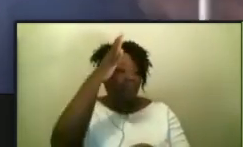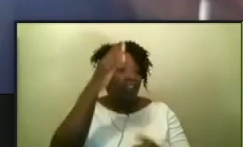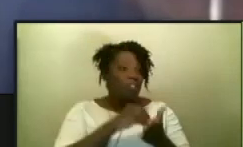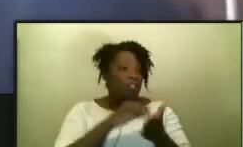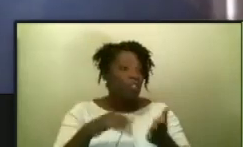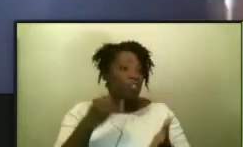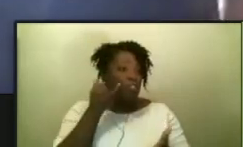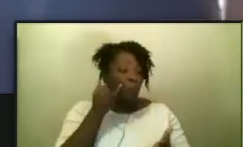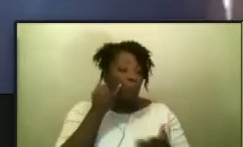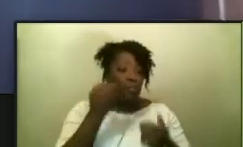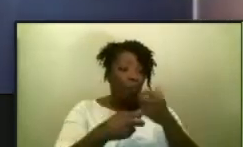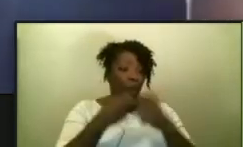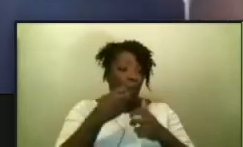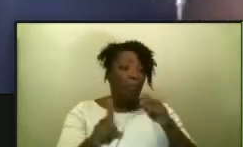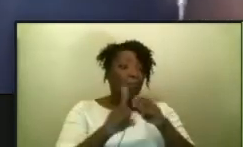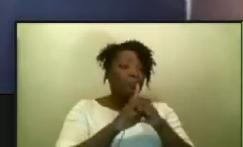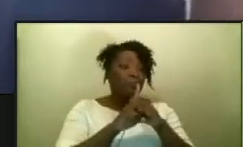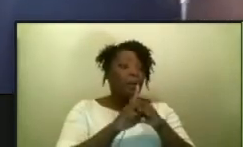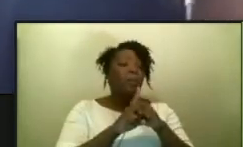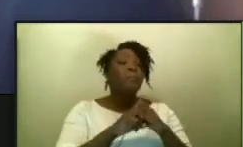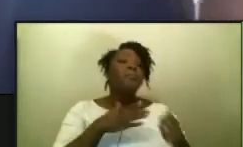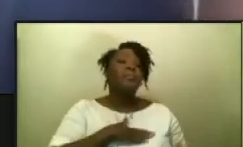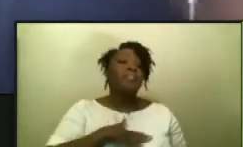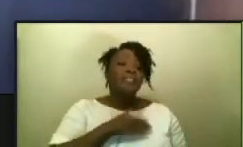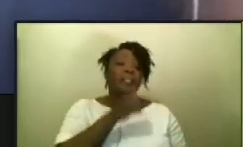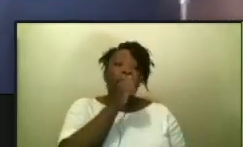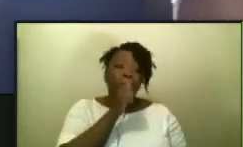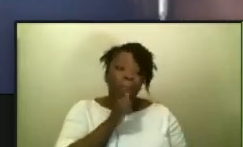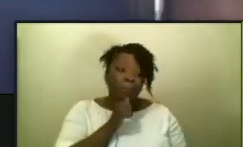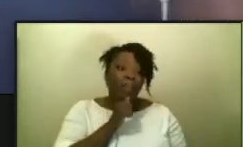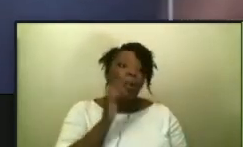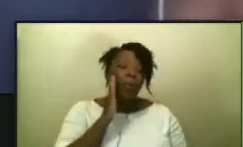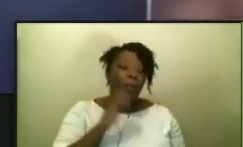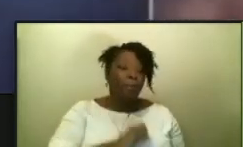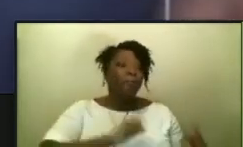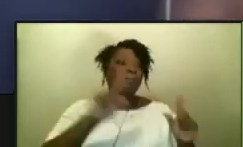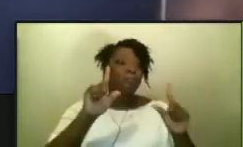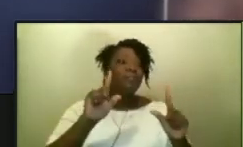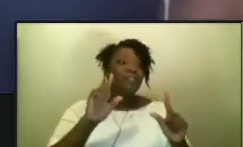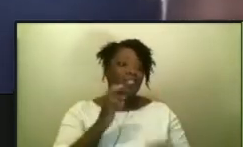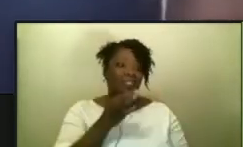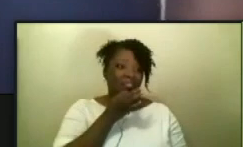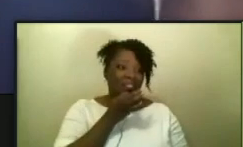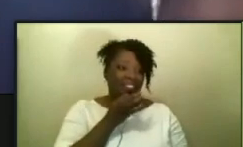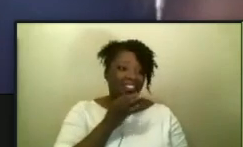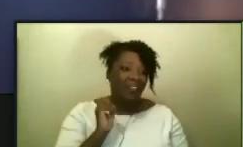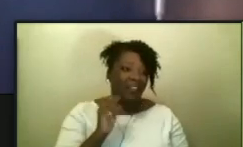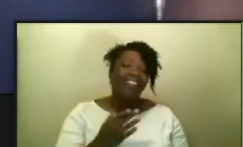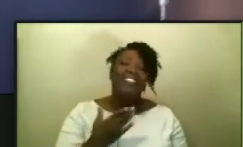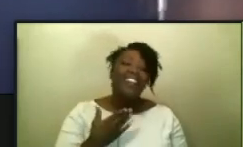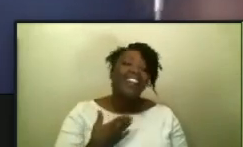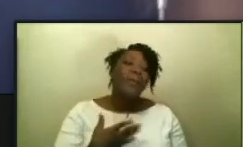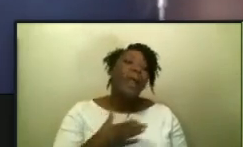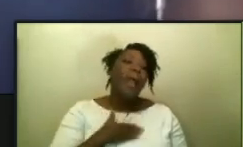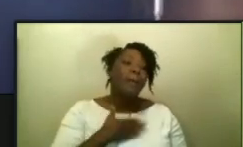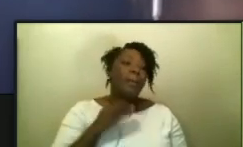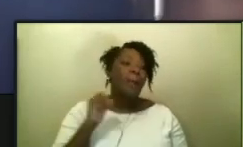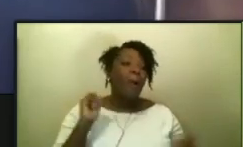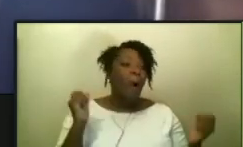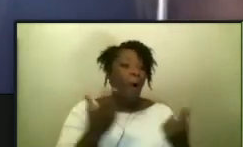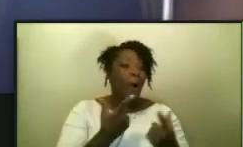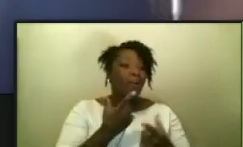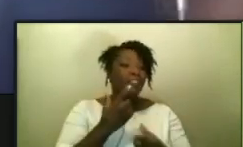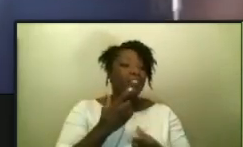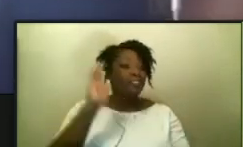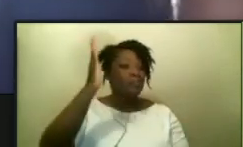technical difficulties, please stick with us and we will return as soon as we can. We're grateful to all our expert panelists who could join us